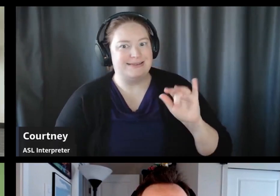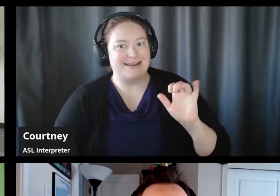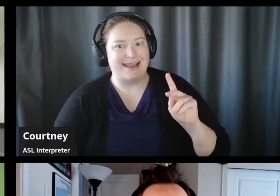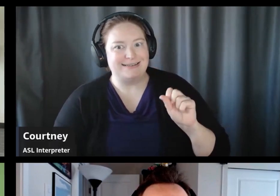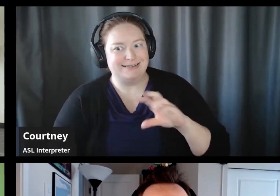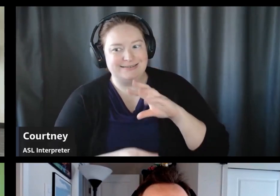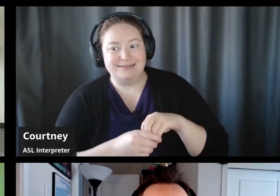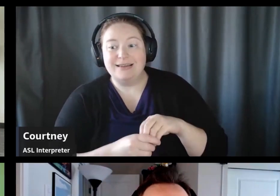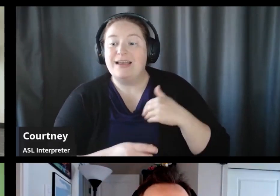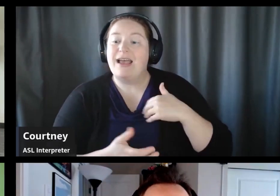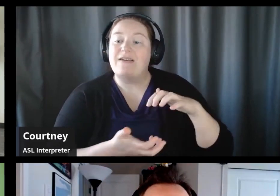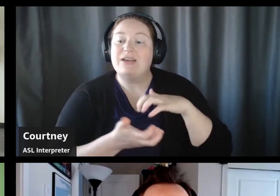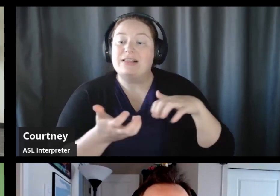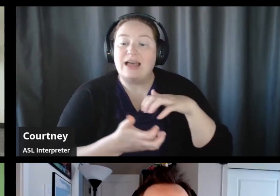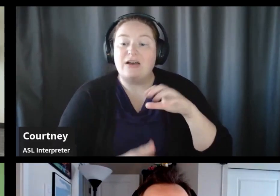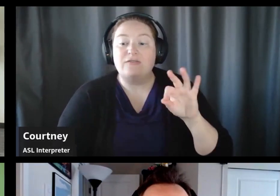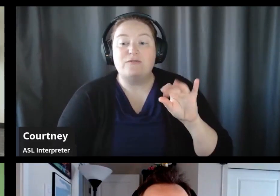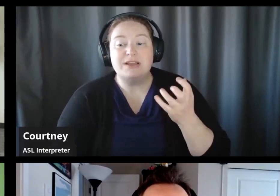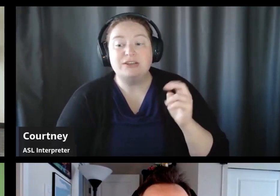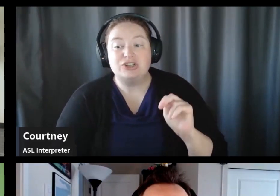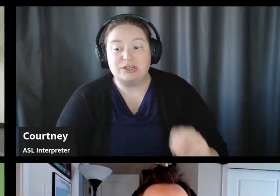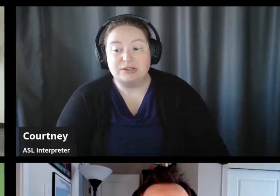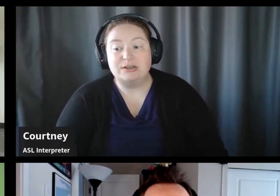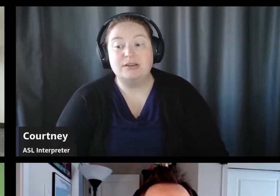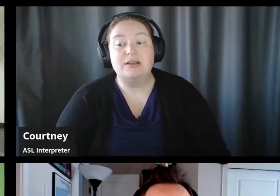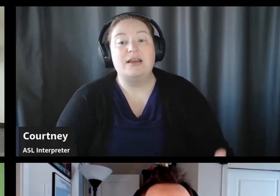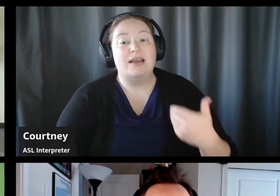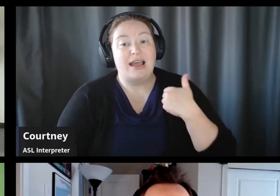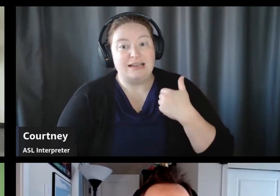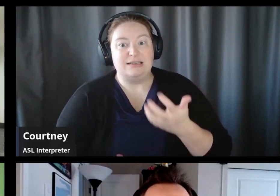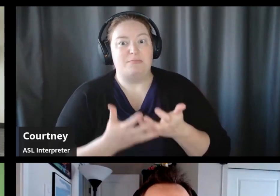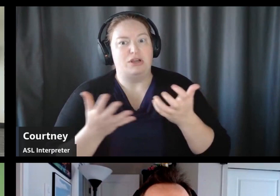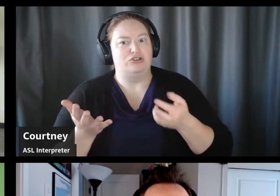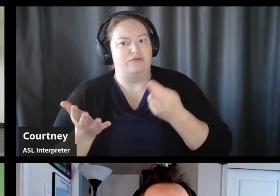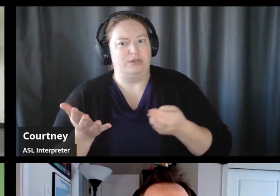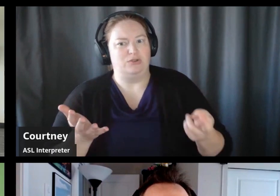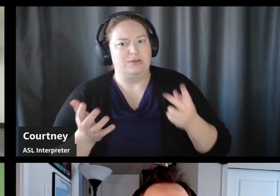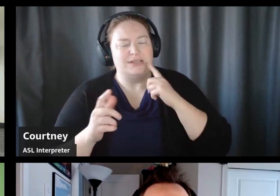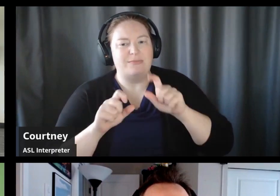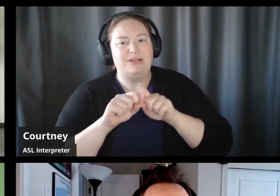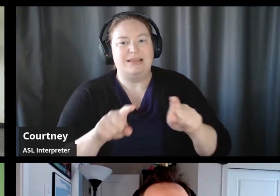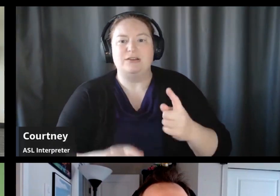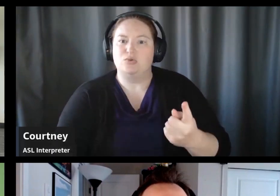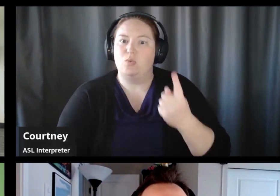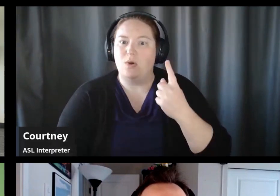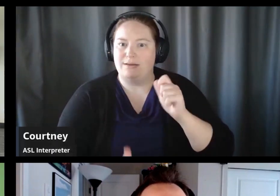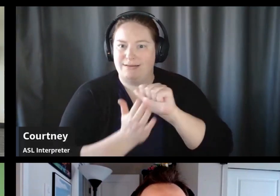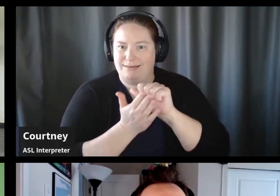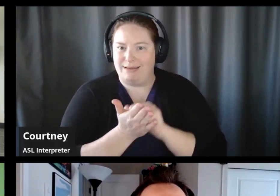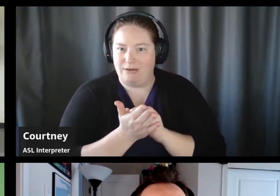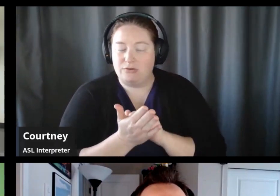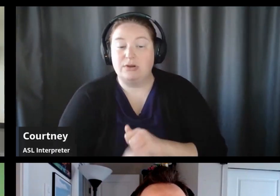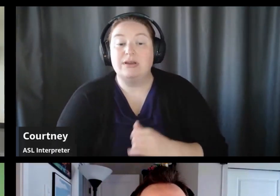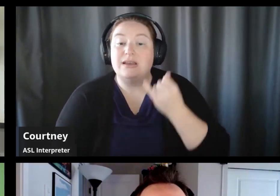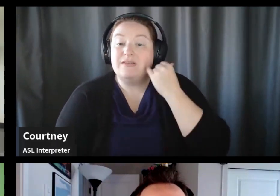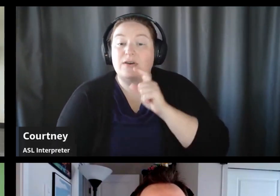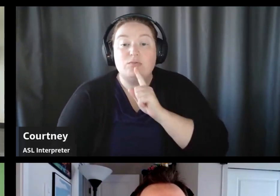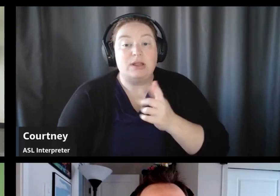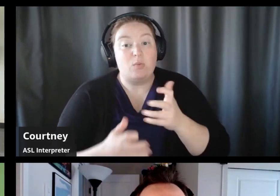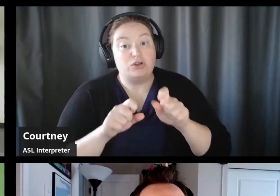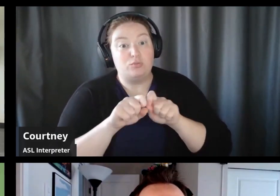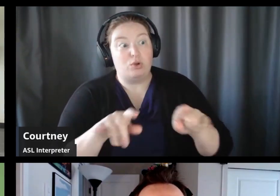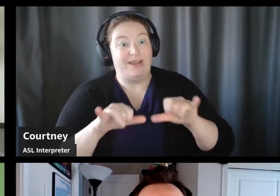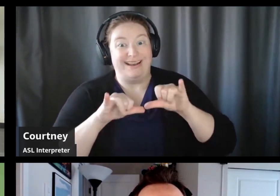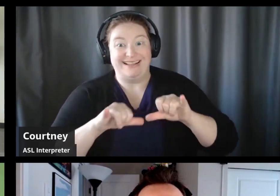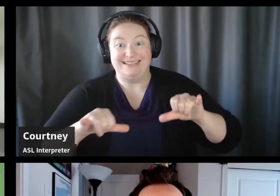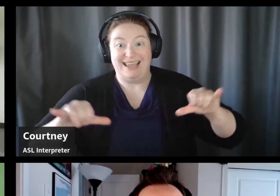say, a CloudFormation stack, which is a bunch of resources that I'm deploying to one single account and region. What if I really want to deploy it at scale, right? If